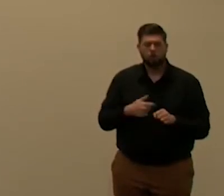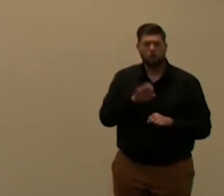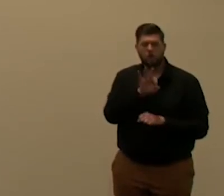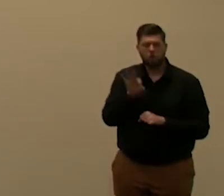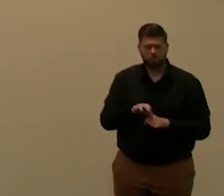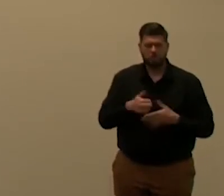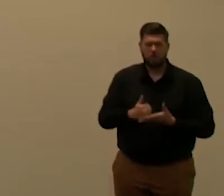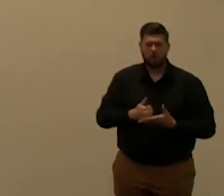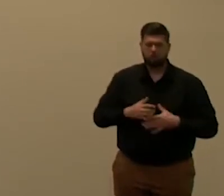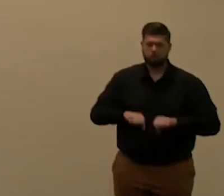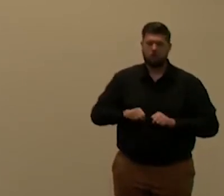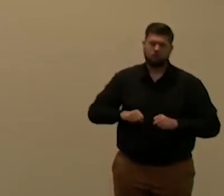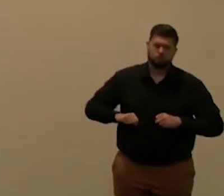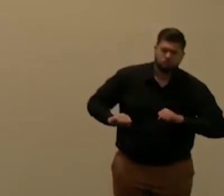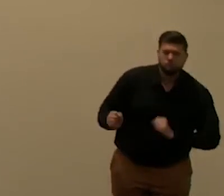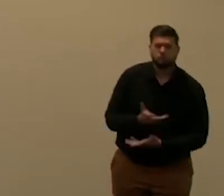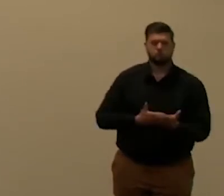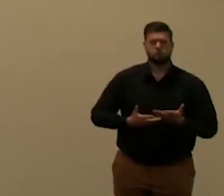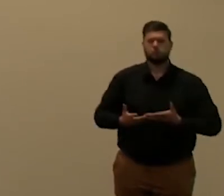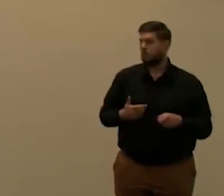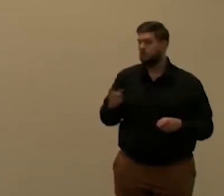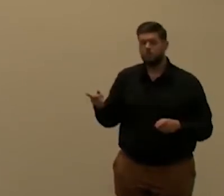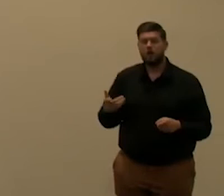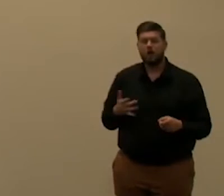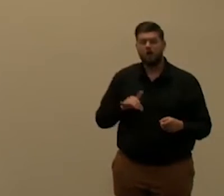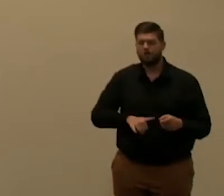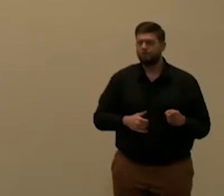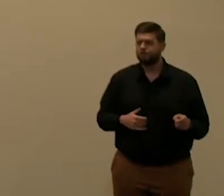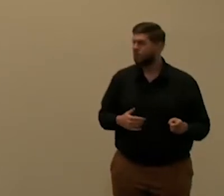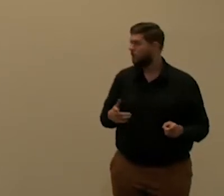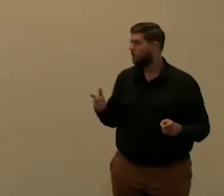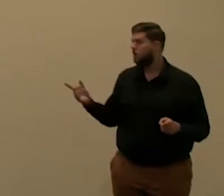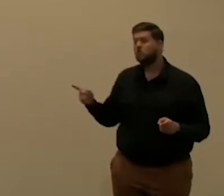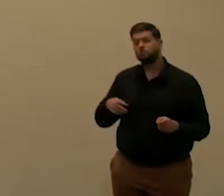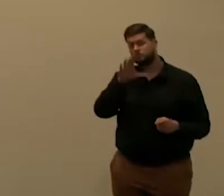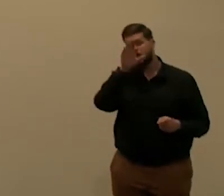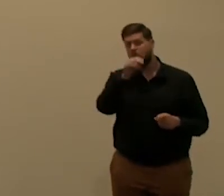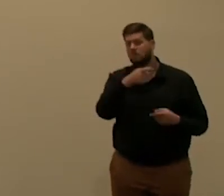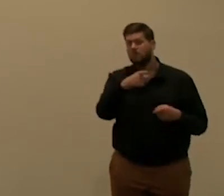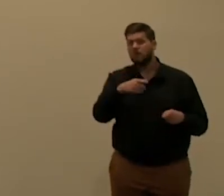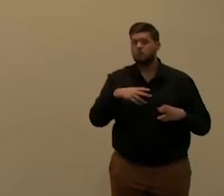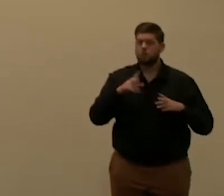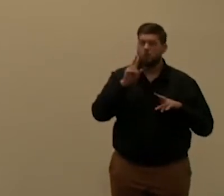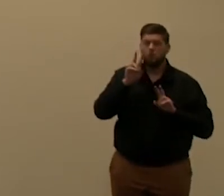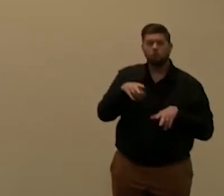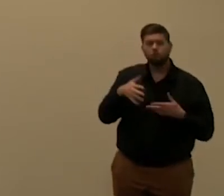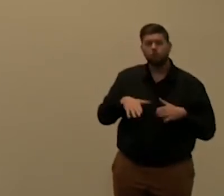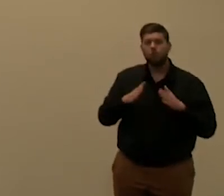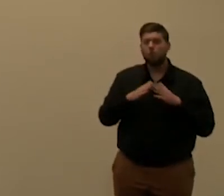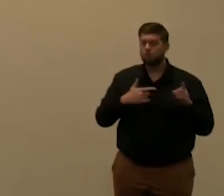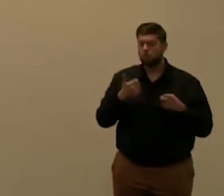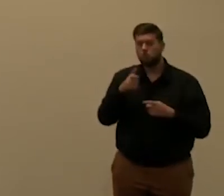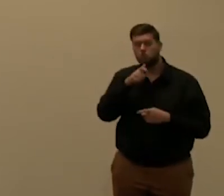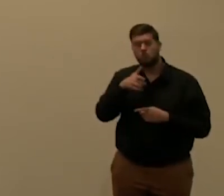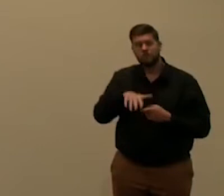Yeah. So for the people who are watching at home, so really good comment from Phil, trying to